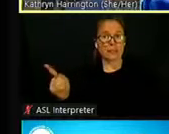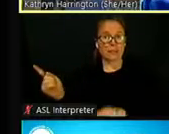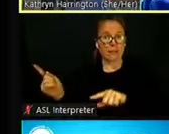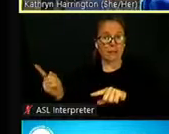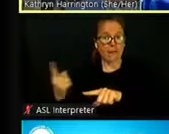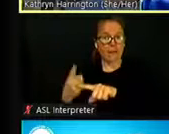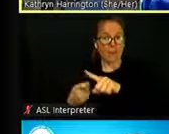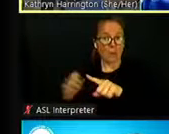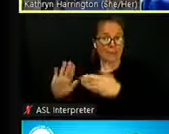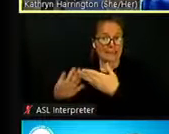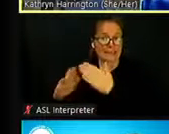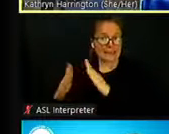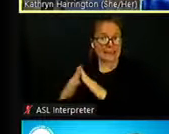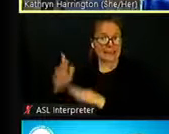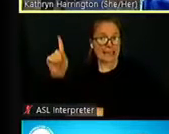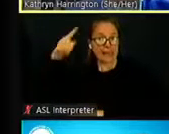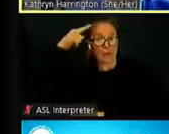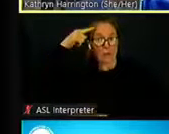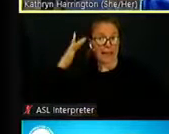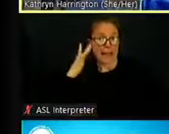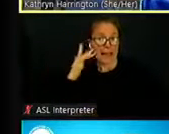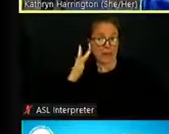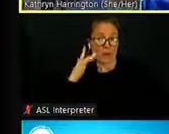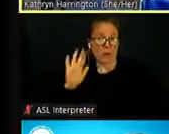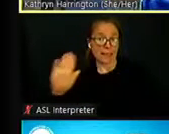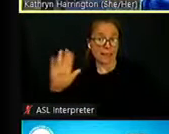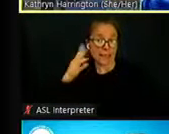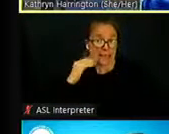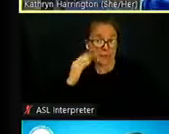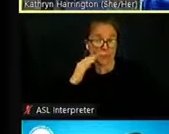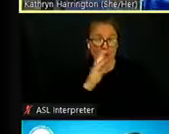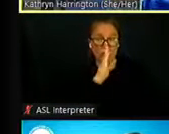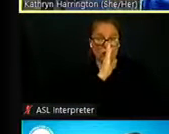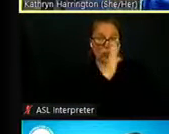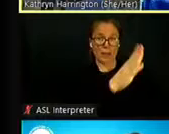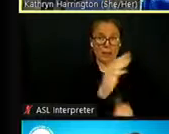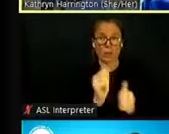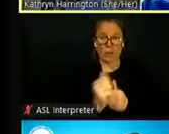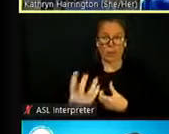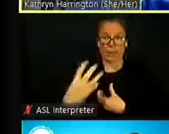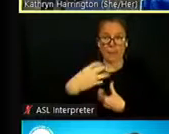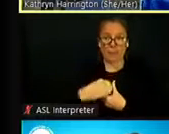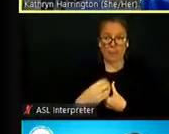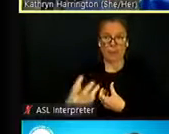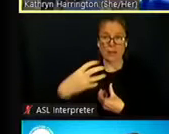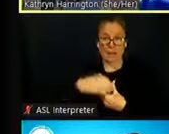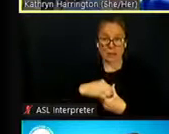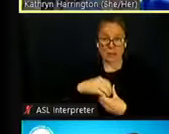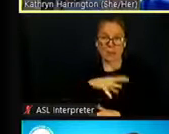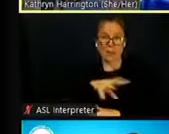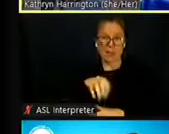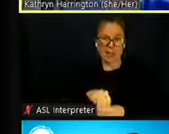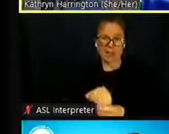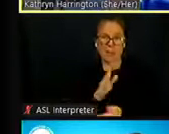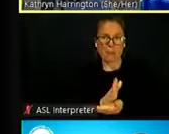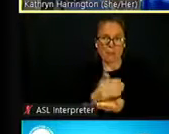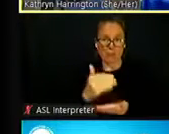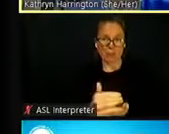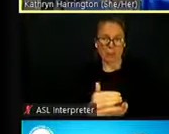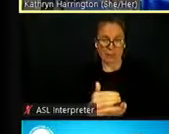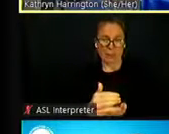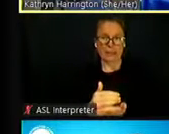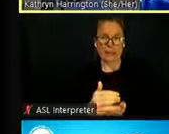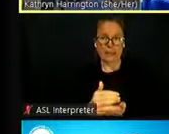government down in California, he had direct experience with participatory government, budgeting, in